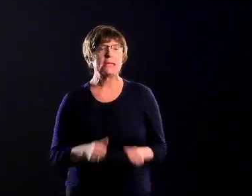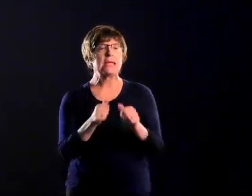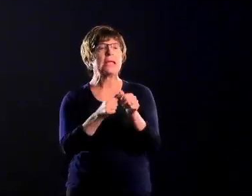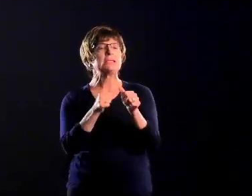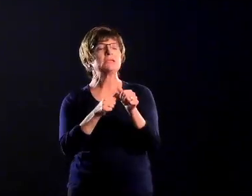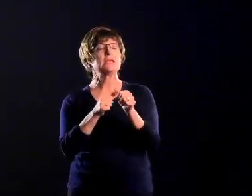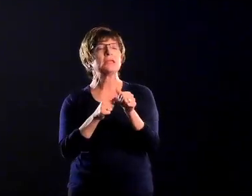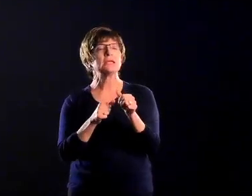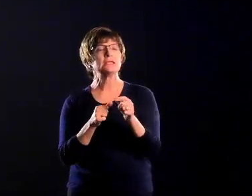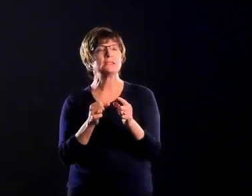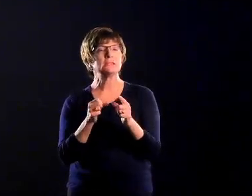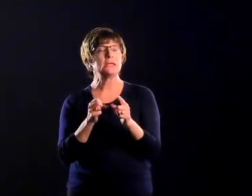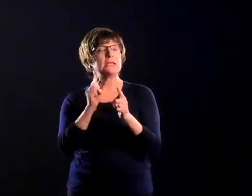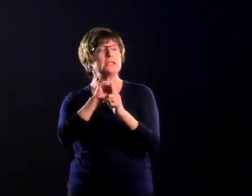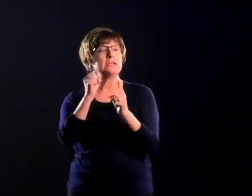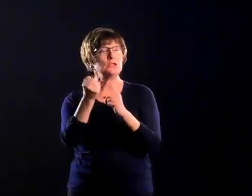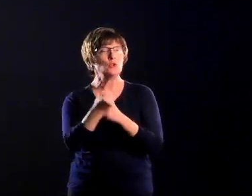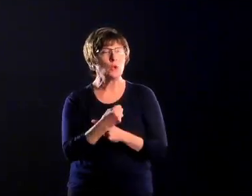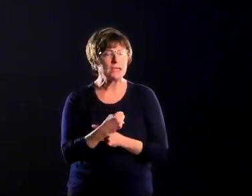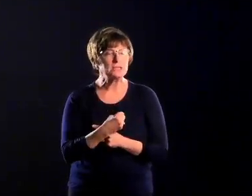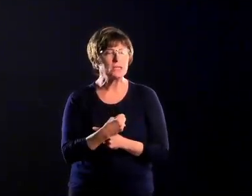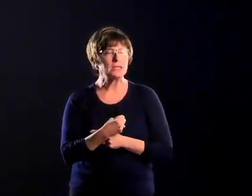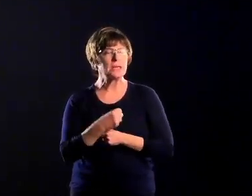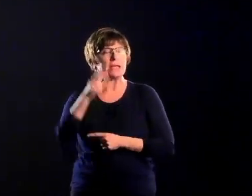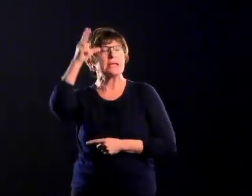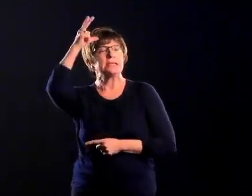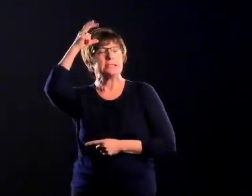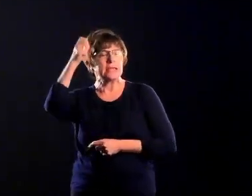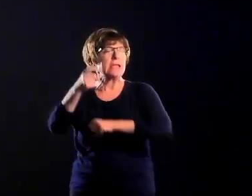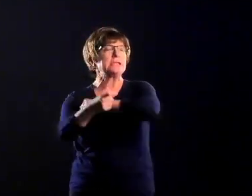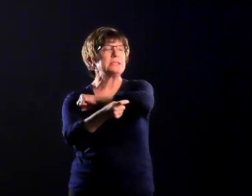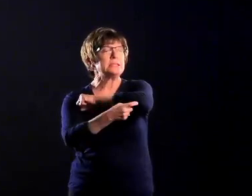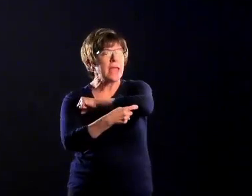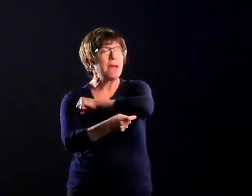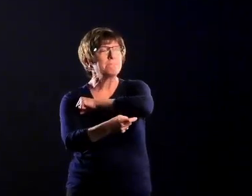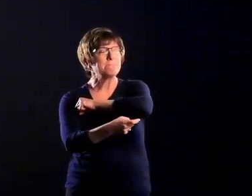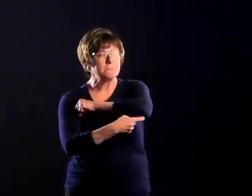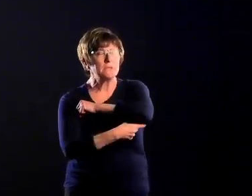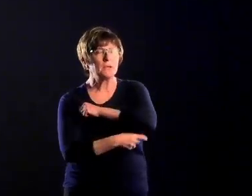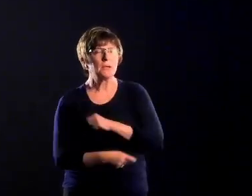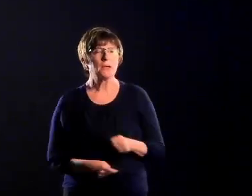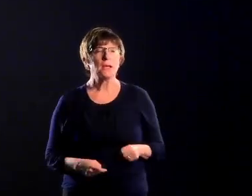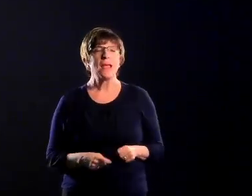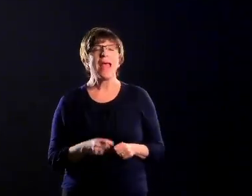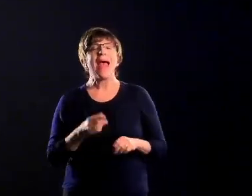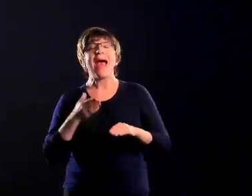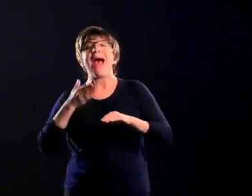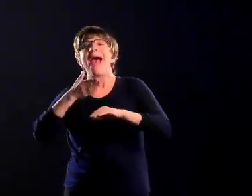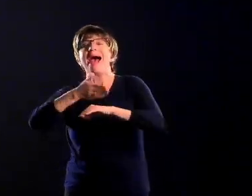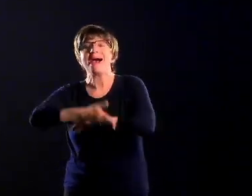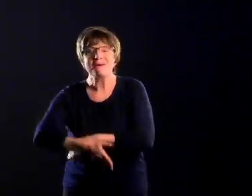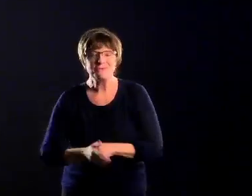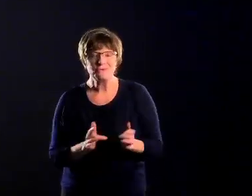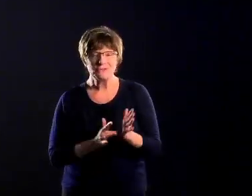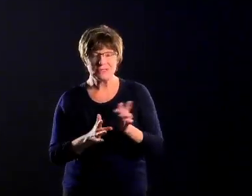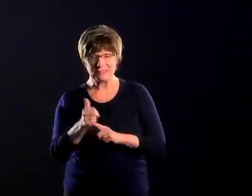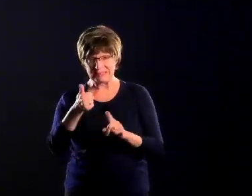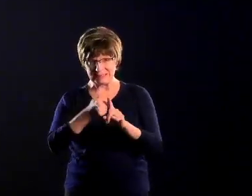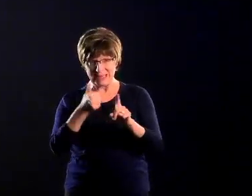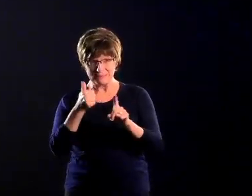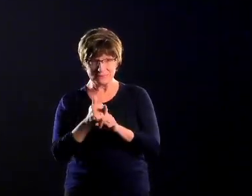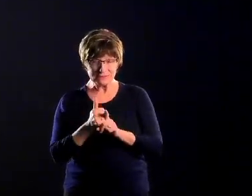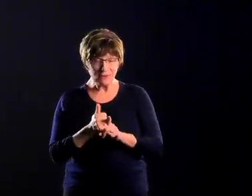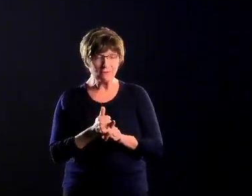being tempted by the devil, and let me remind you, this comes right off of the 40 days of prayer and fasting. He was ready. He was